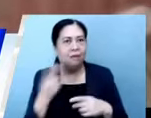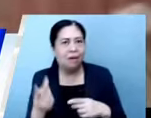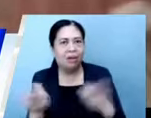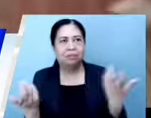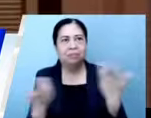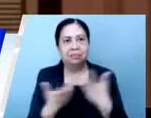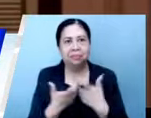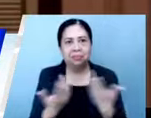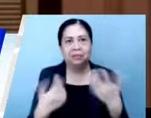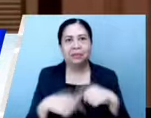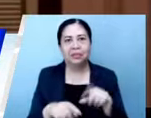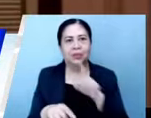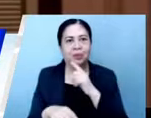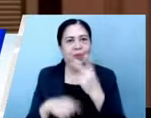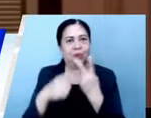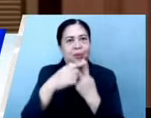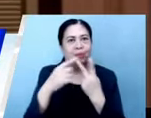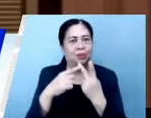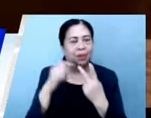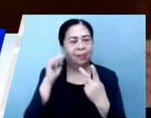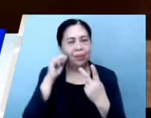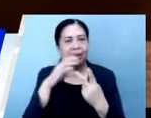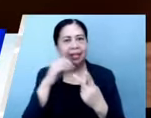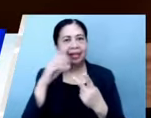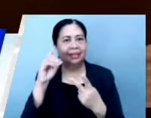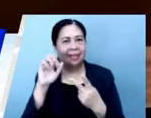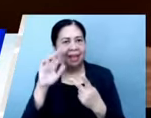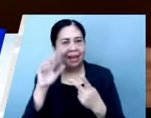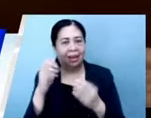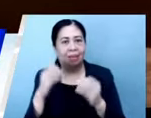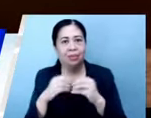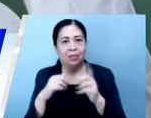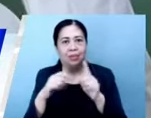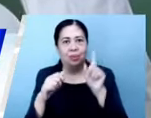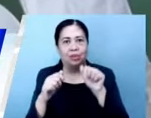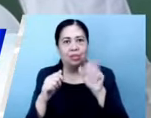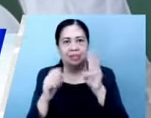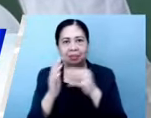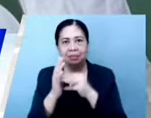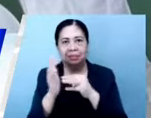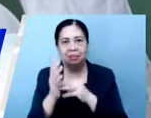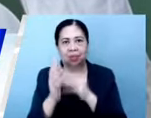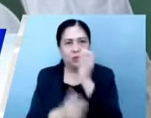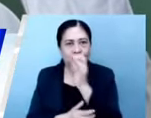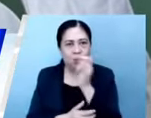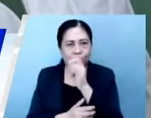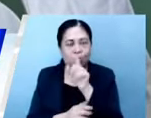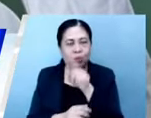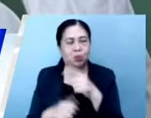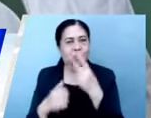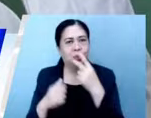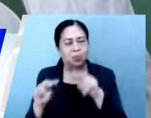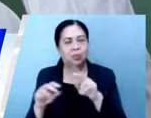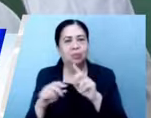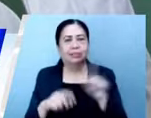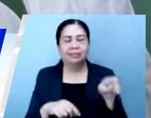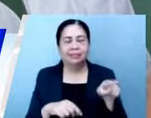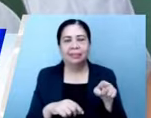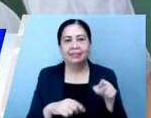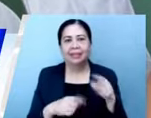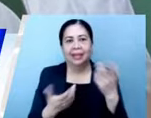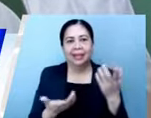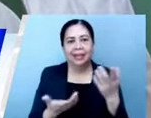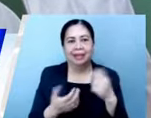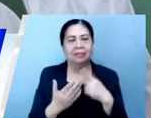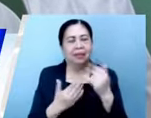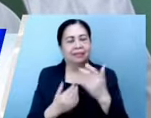na Apple at Dara. More than 1.6 million na ang views niyan sa YouTube. Proud daw ang Black Eyed Peas member sa project, lalo't